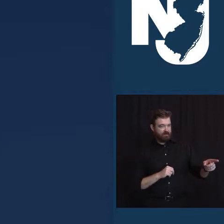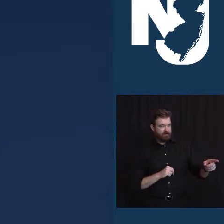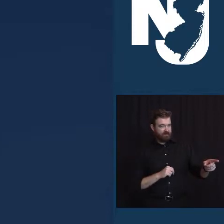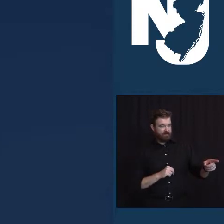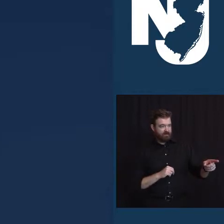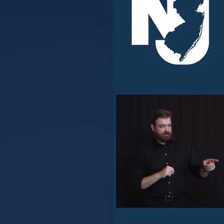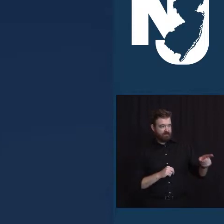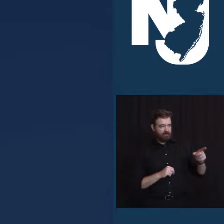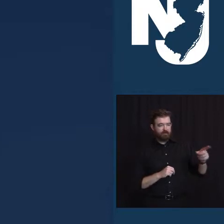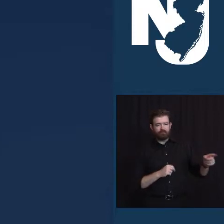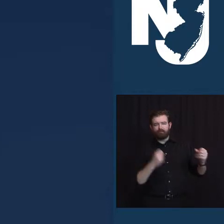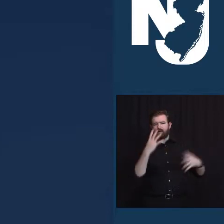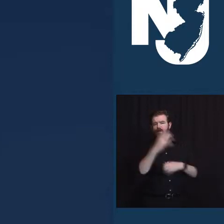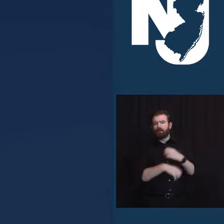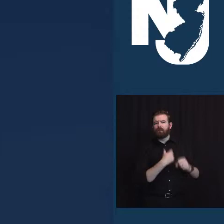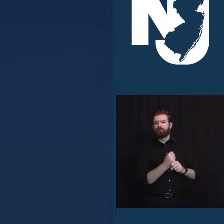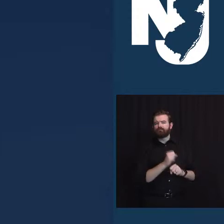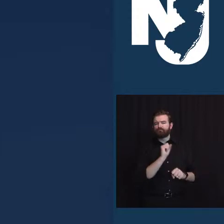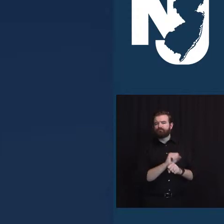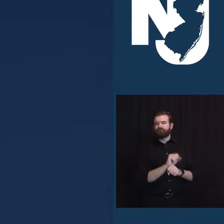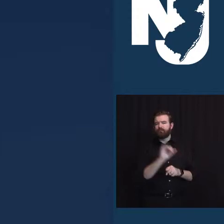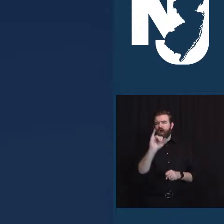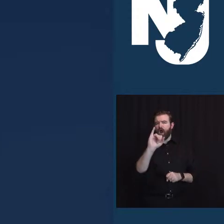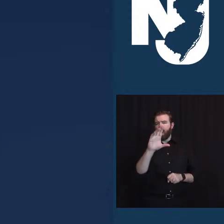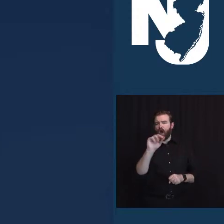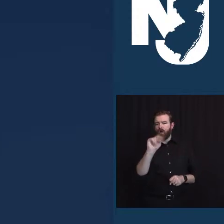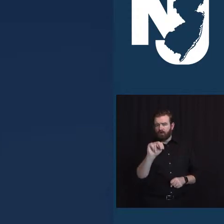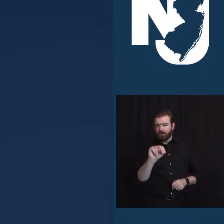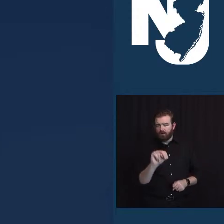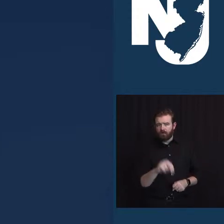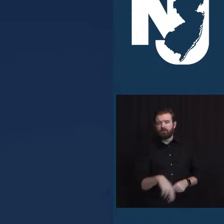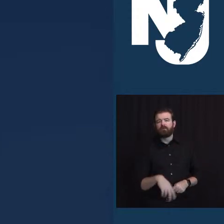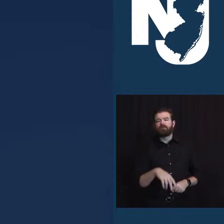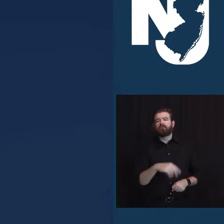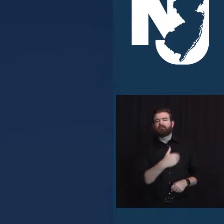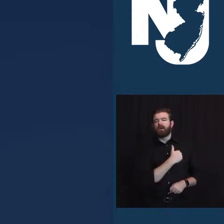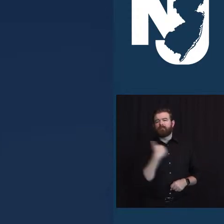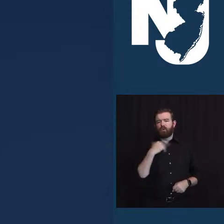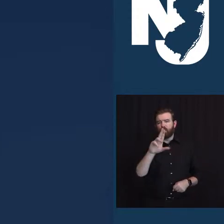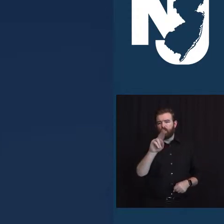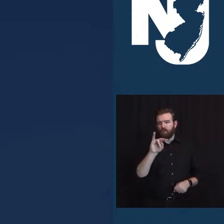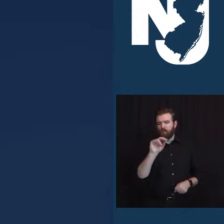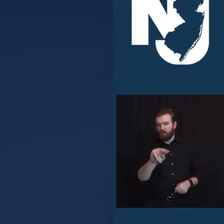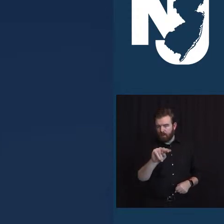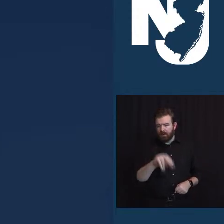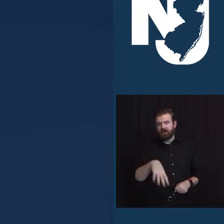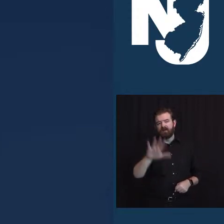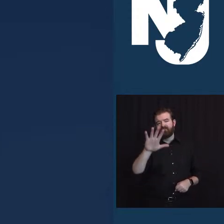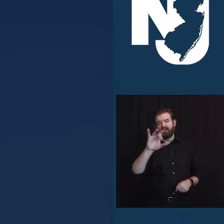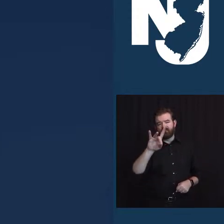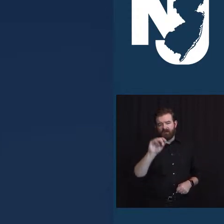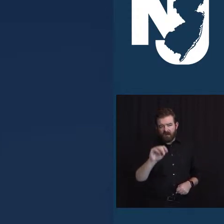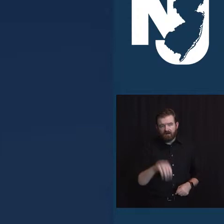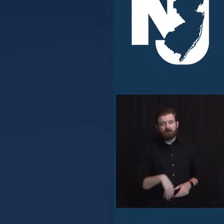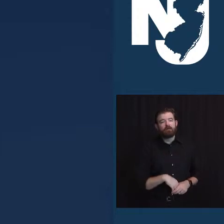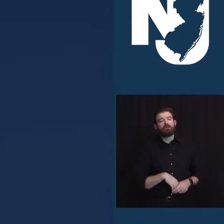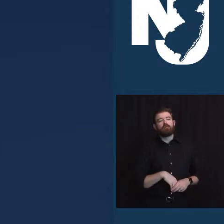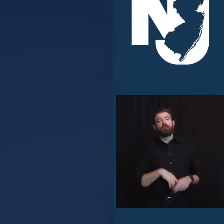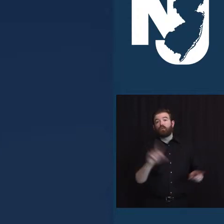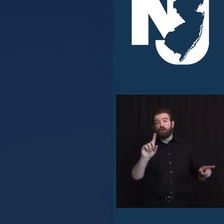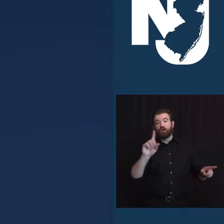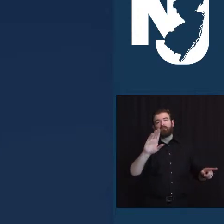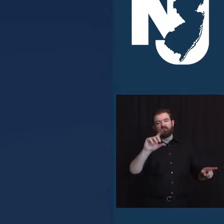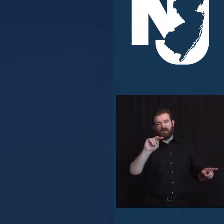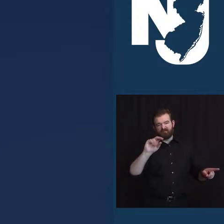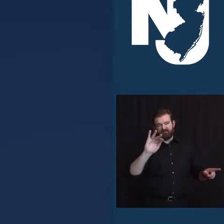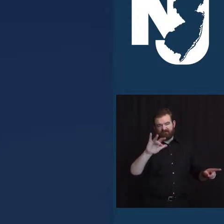Workers Local number 580 in New York City and number 11 out of Bloomfield. He retired in 1990, but he